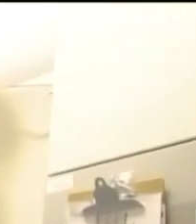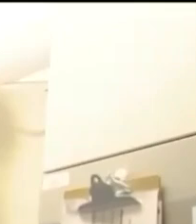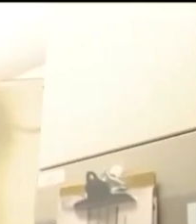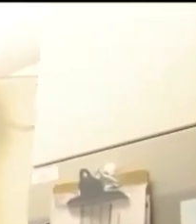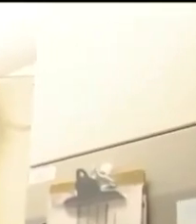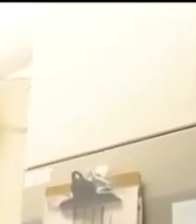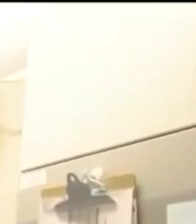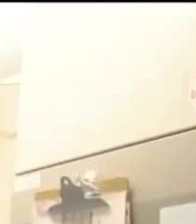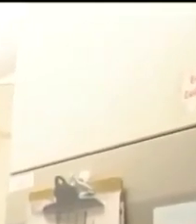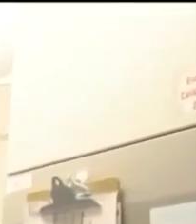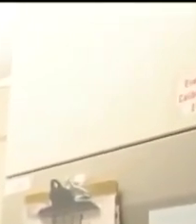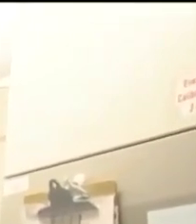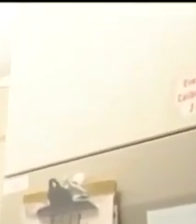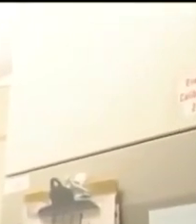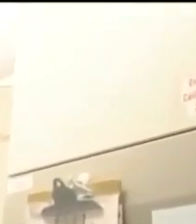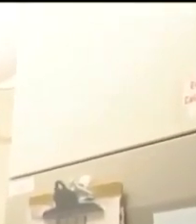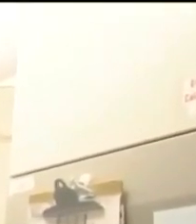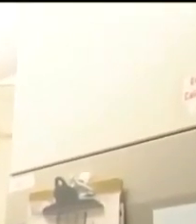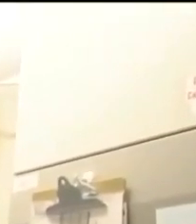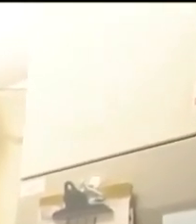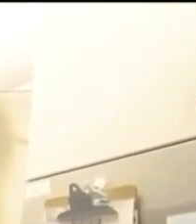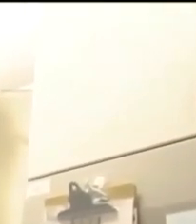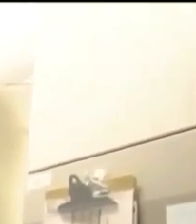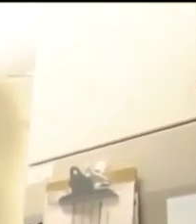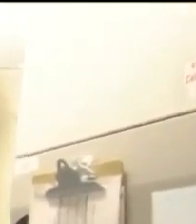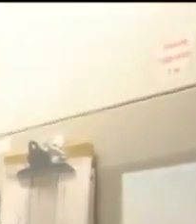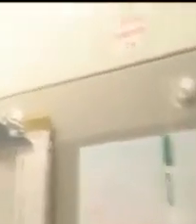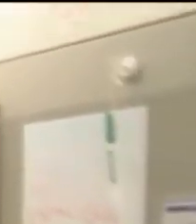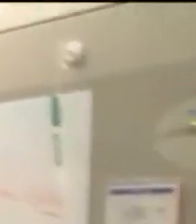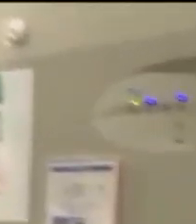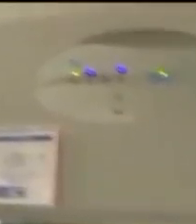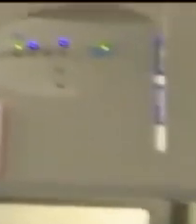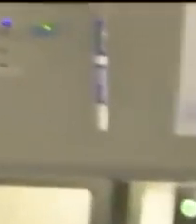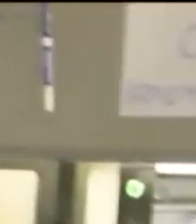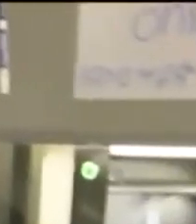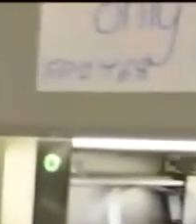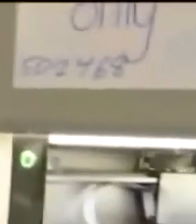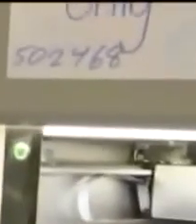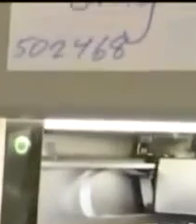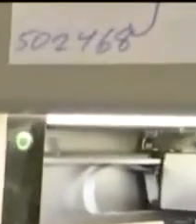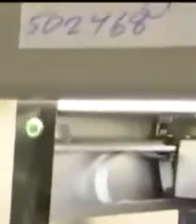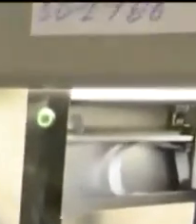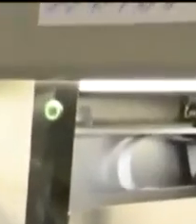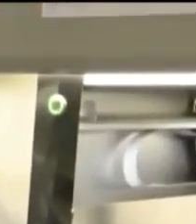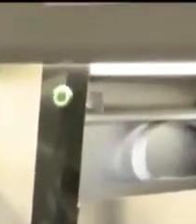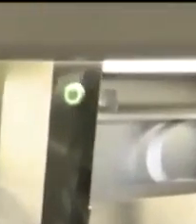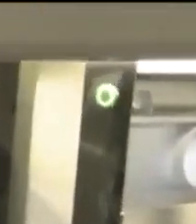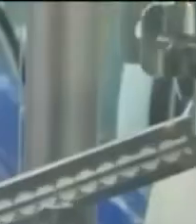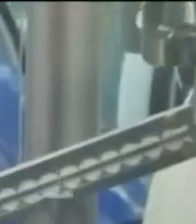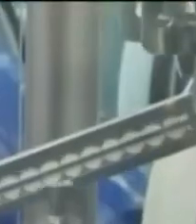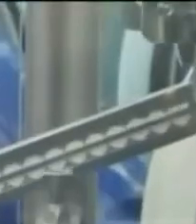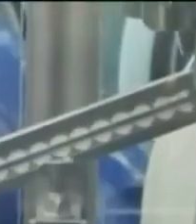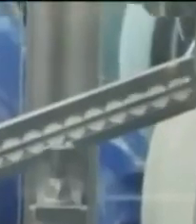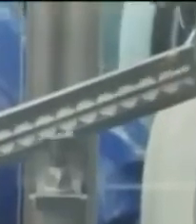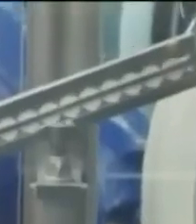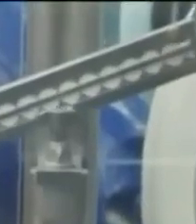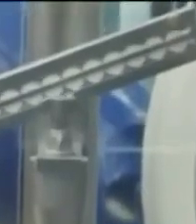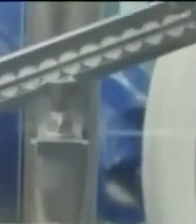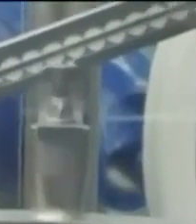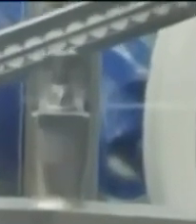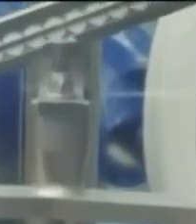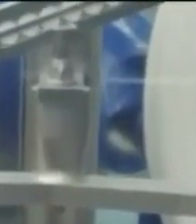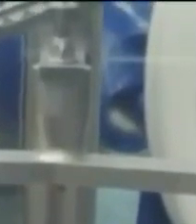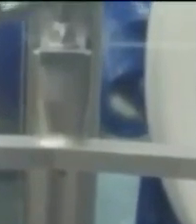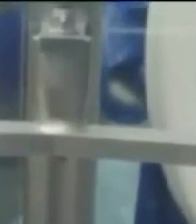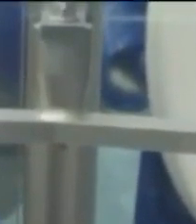set on tackling future health emergencies, Mayor de Blasio announced the creation of the Pandemic Response Institute, which he says will position